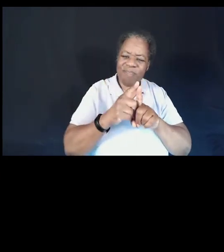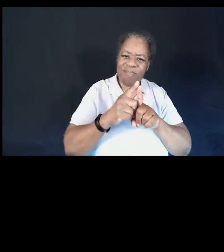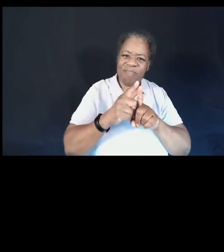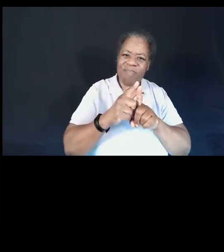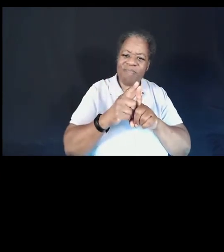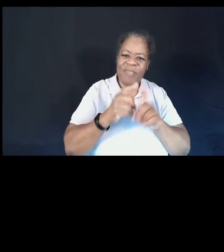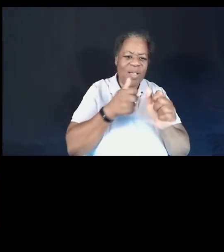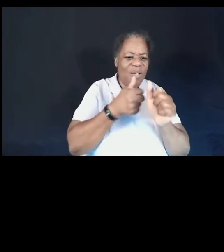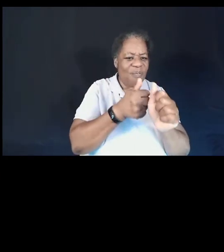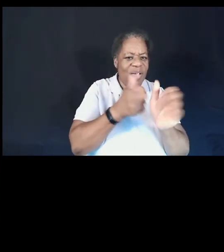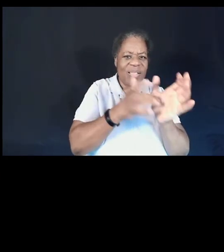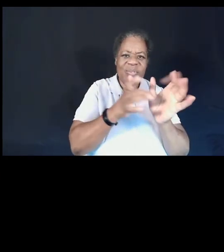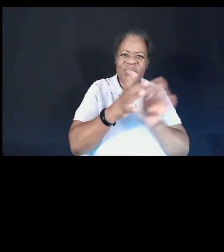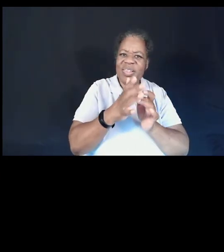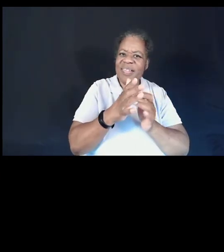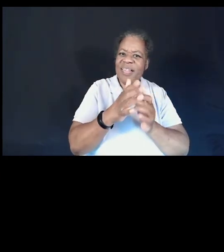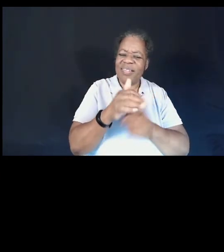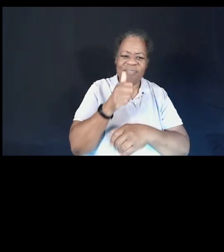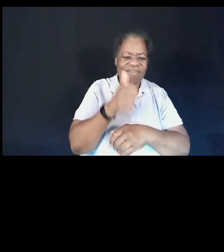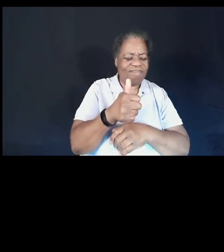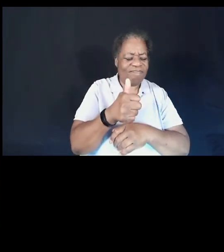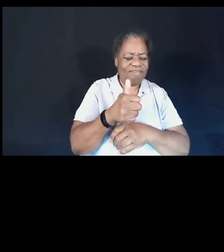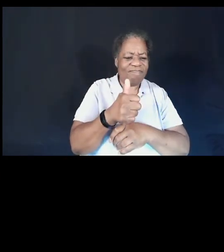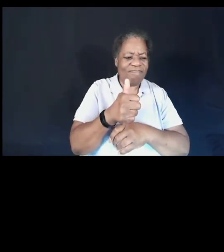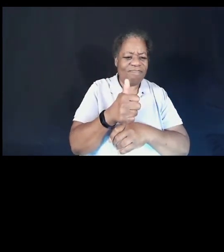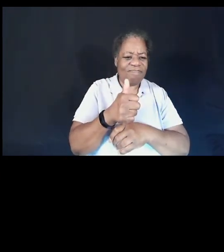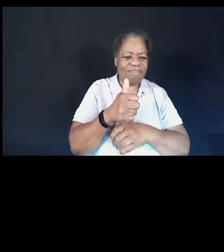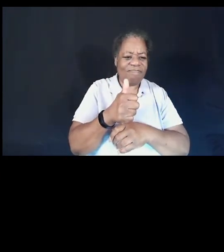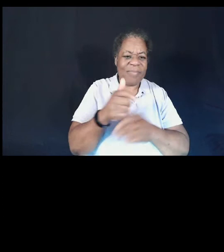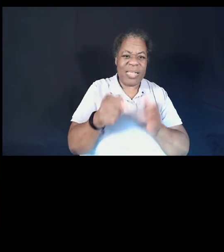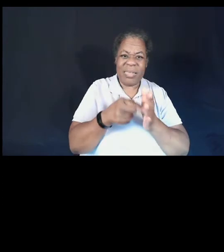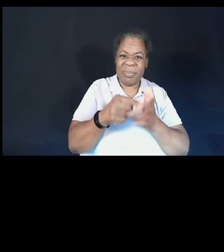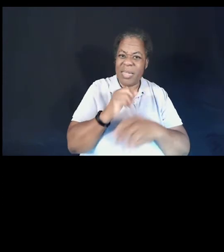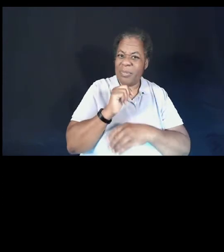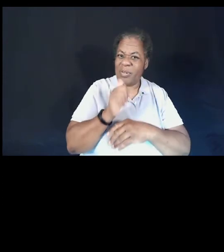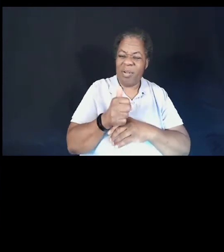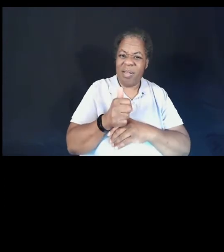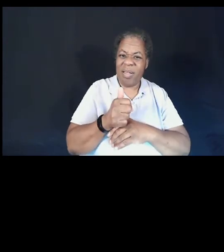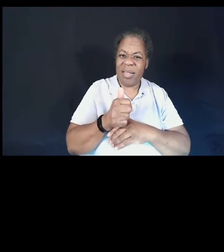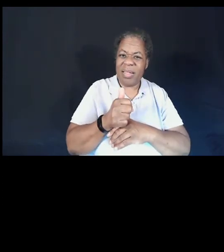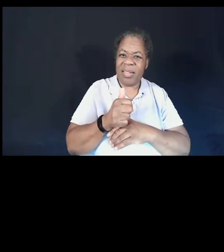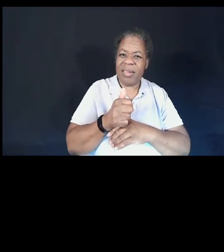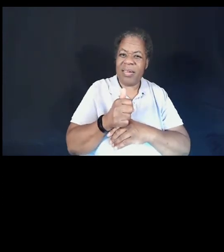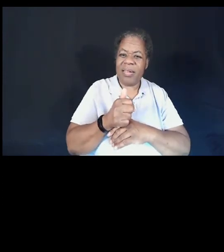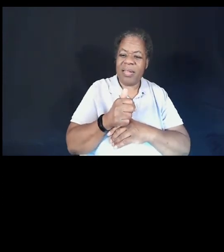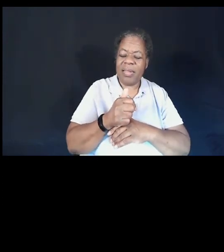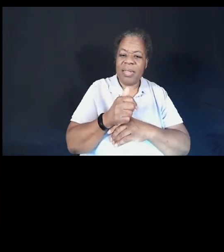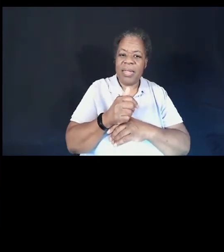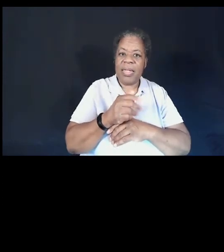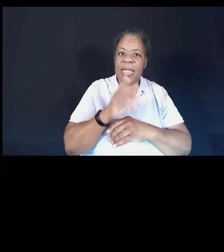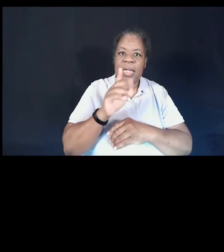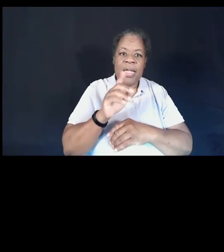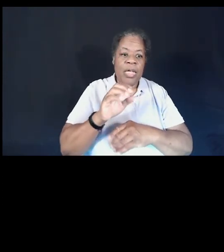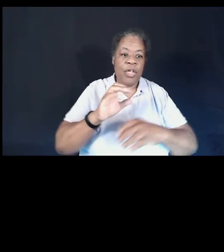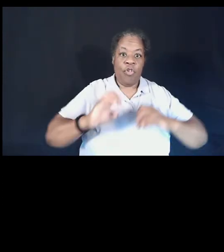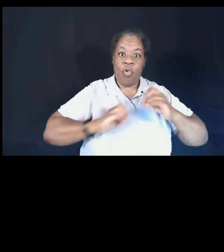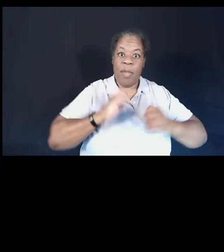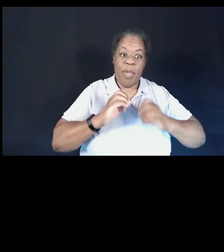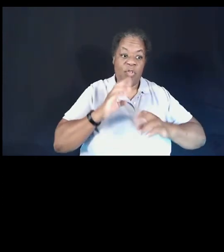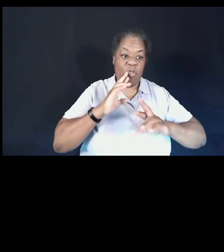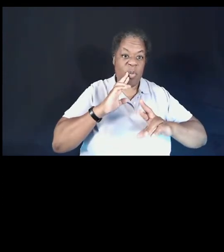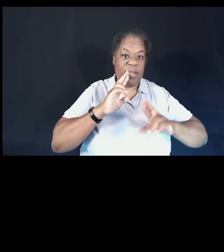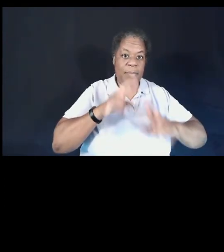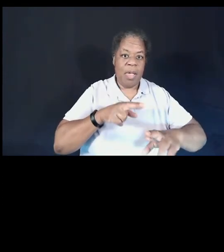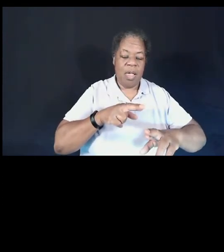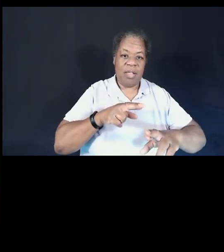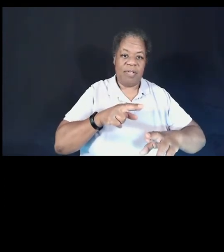or times you didn't. And pay special attention to your emotional response to the events of your day.